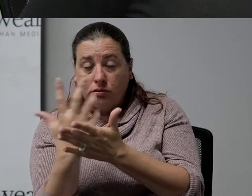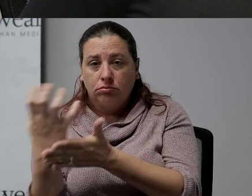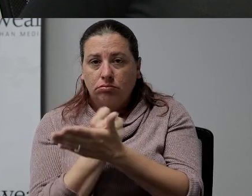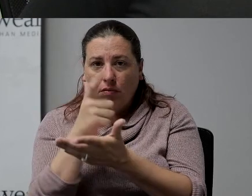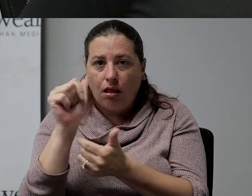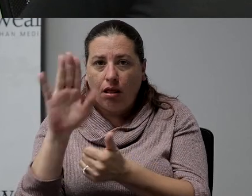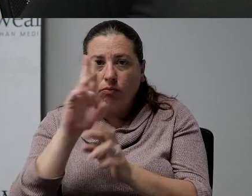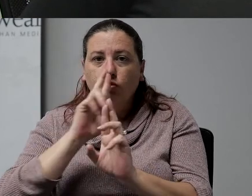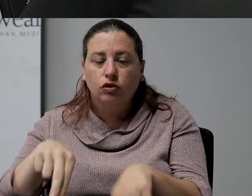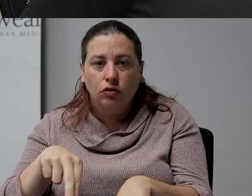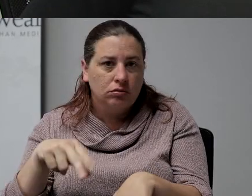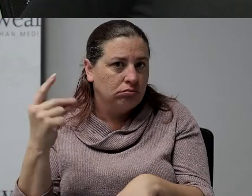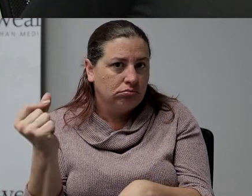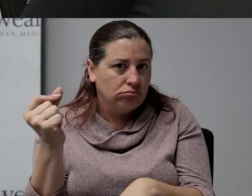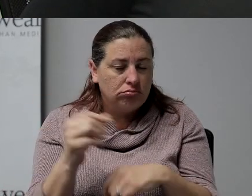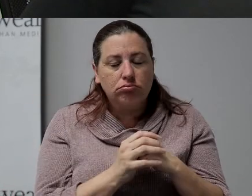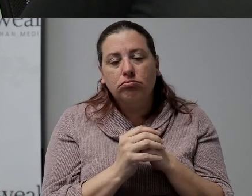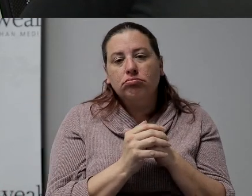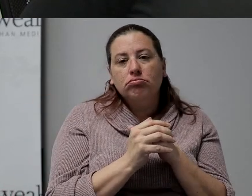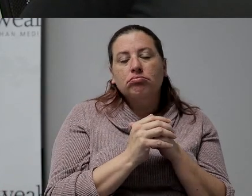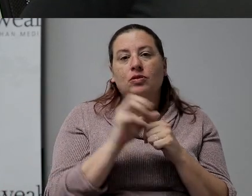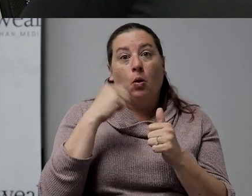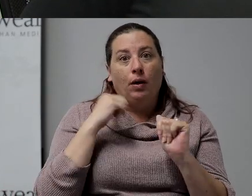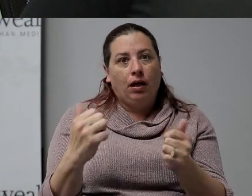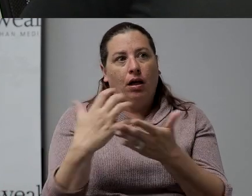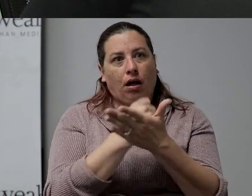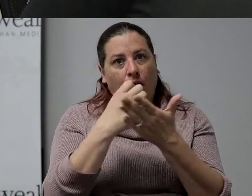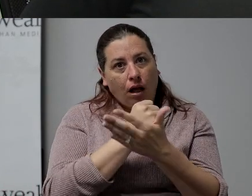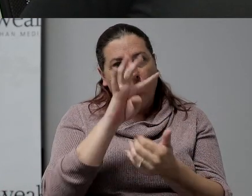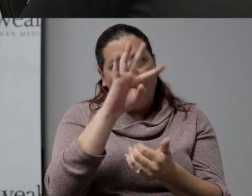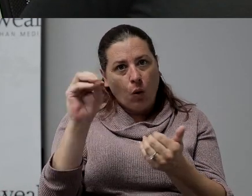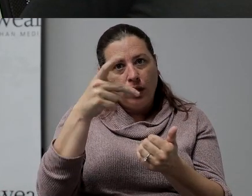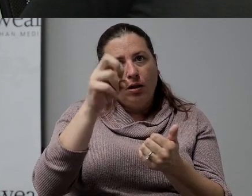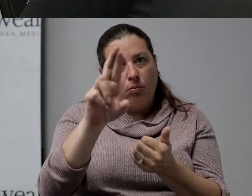collections per hour. So that's very encouraging news.